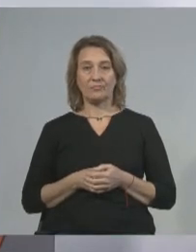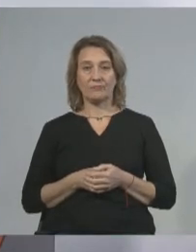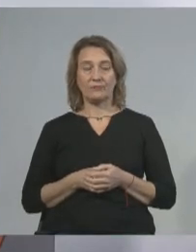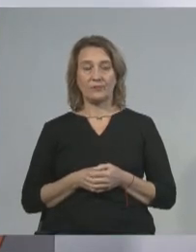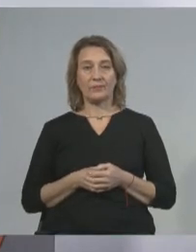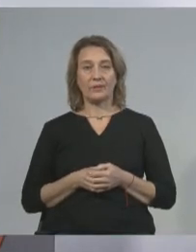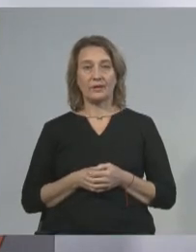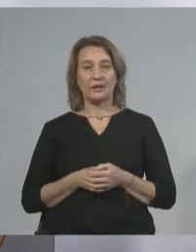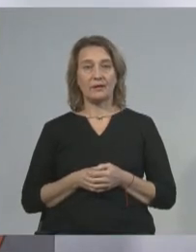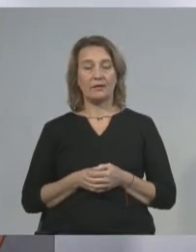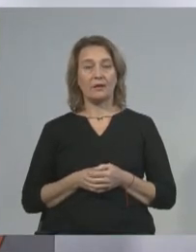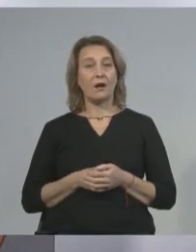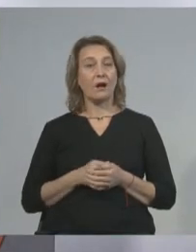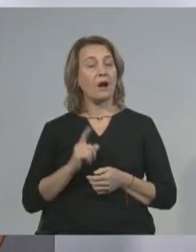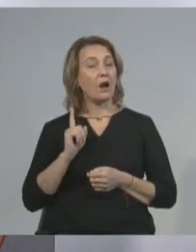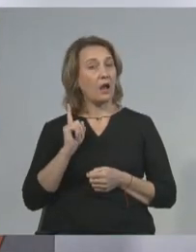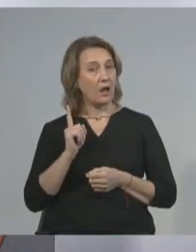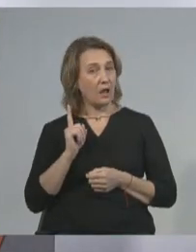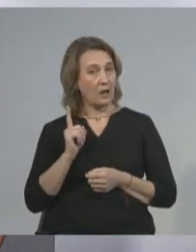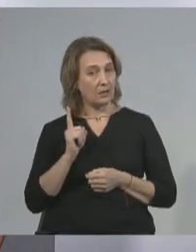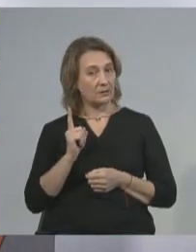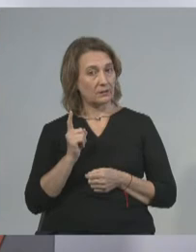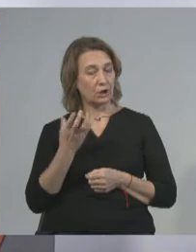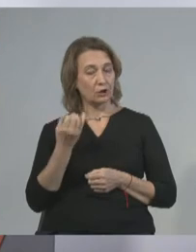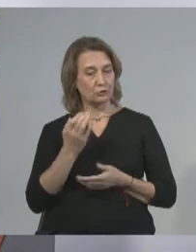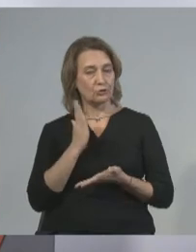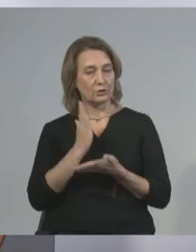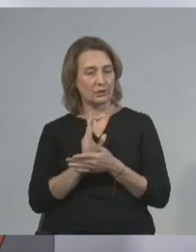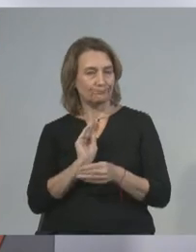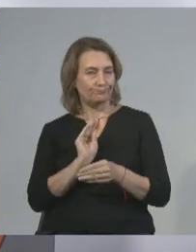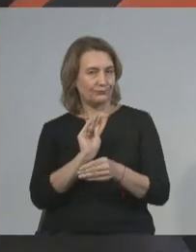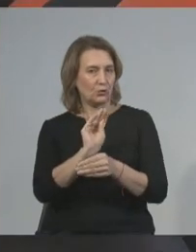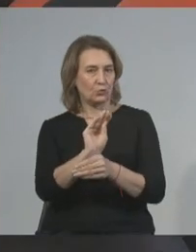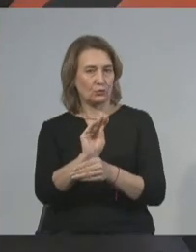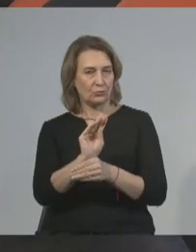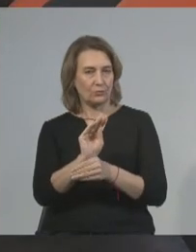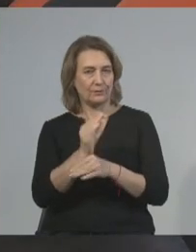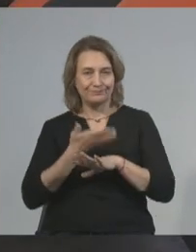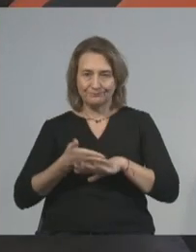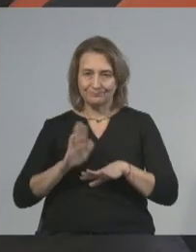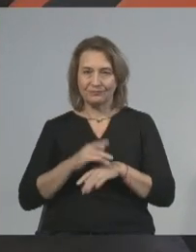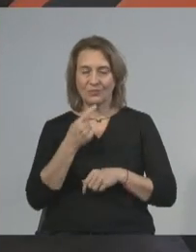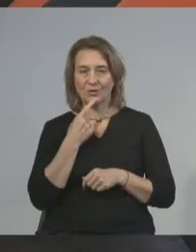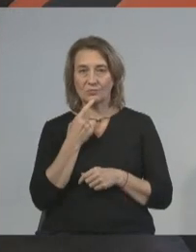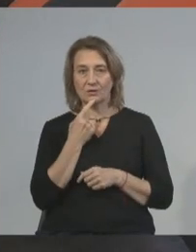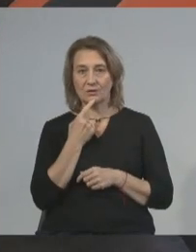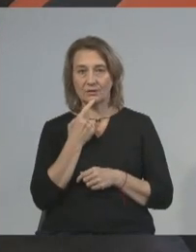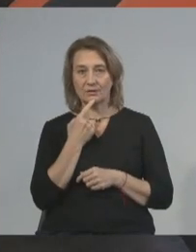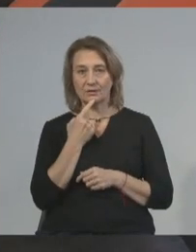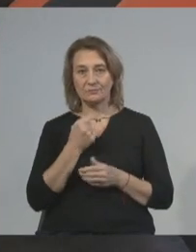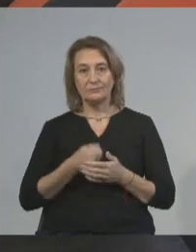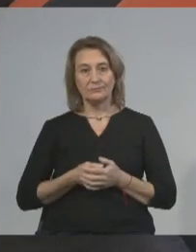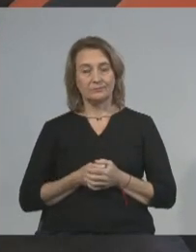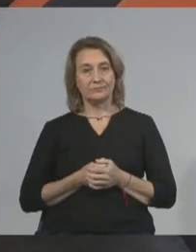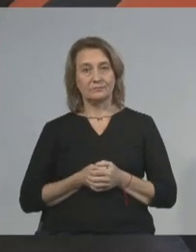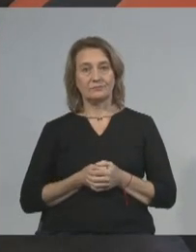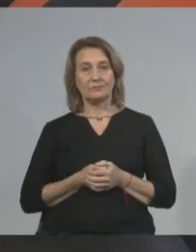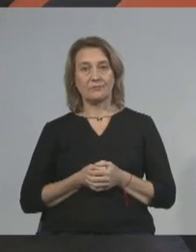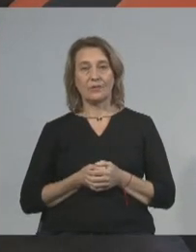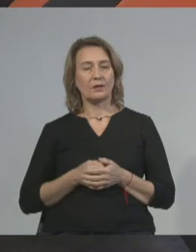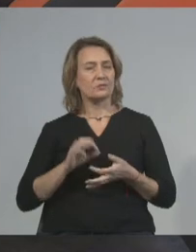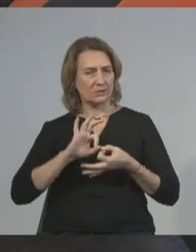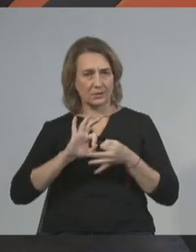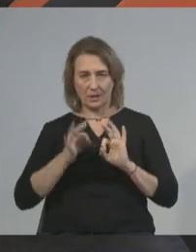the same question to you the metro but they have an additional uh question to you